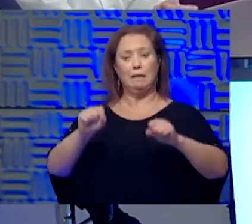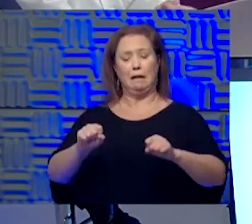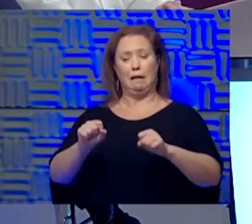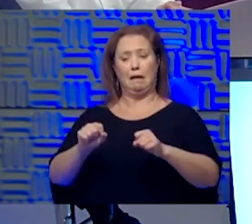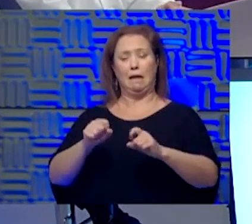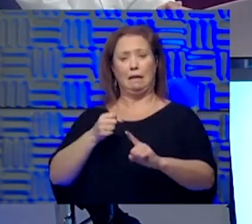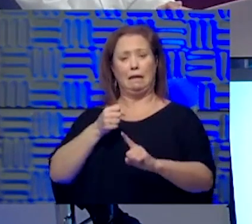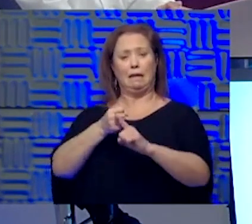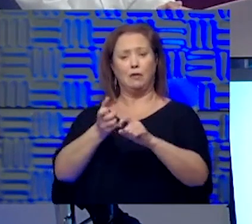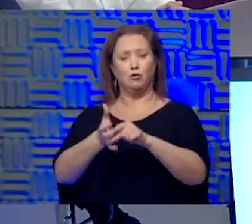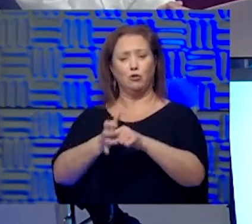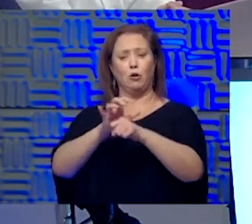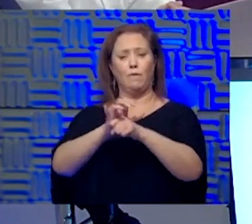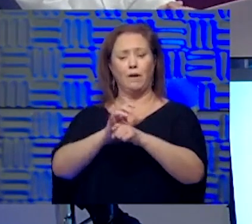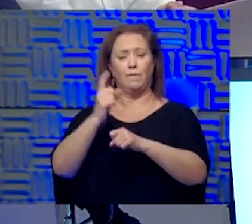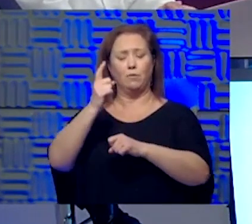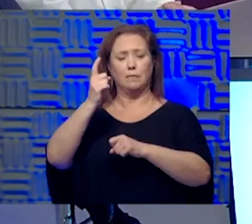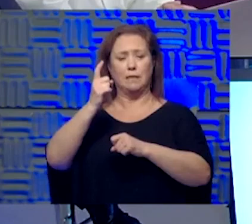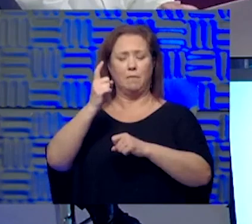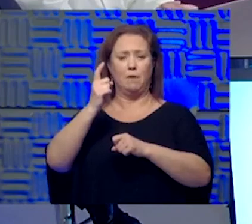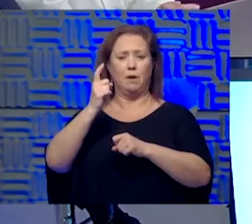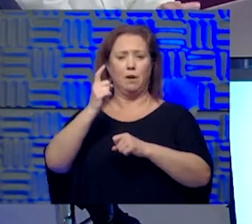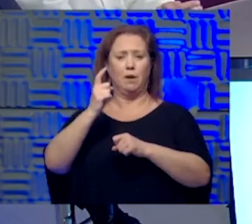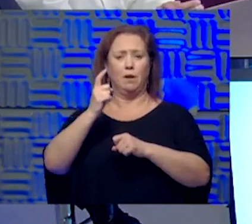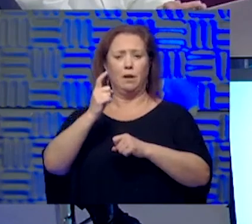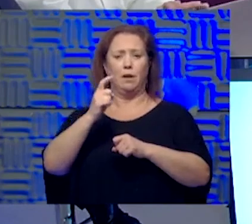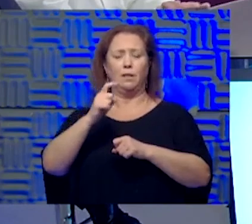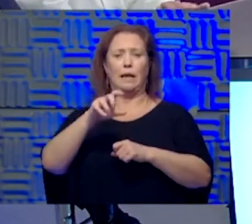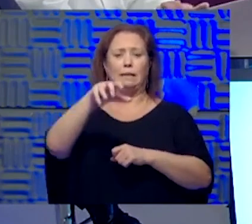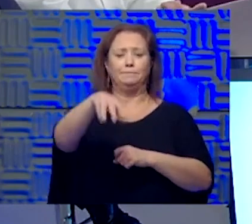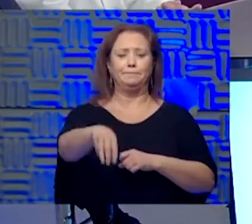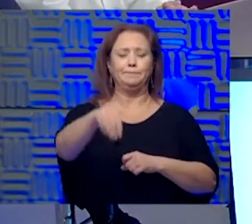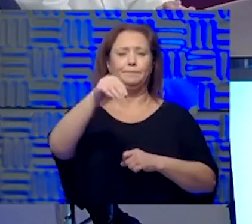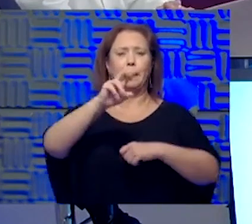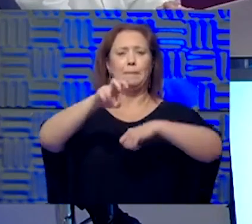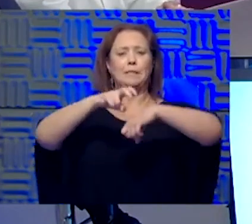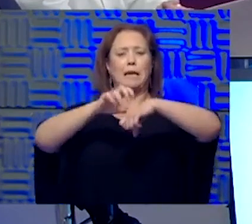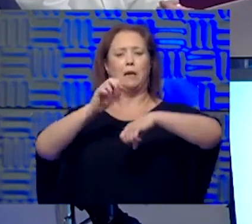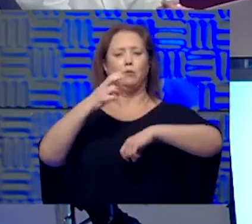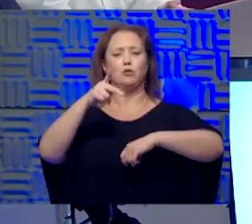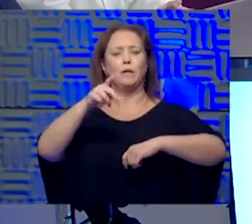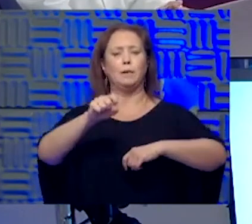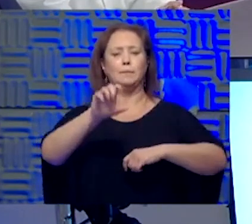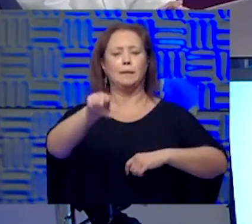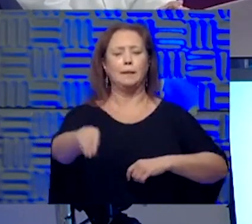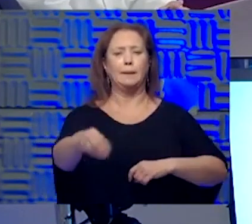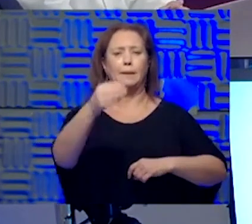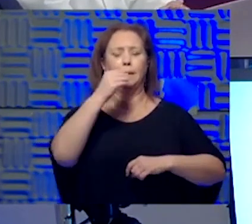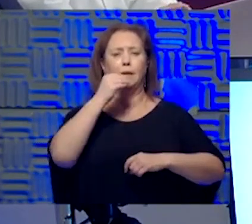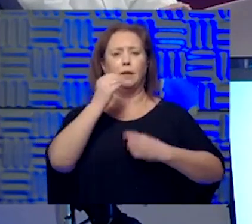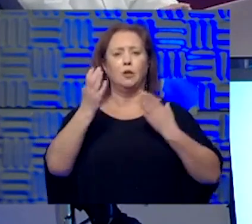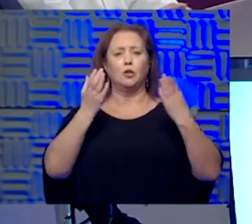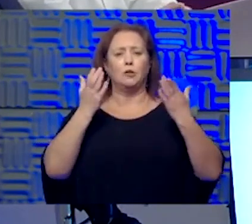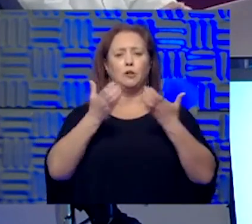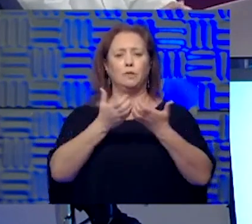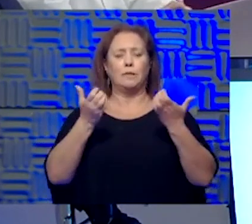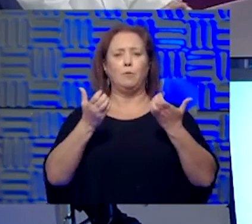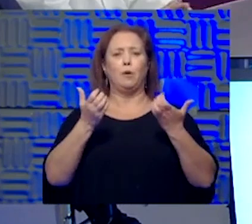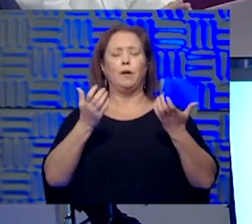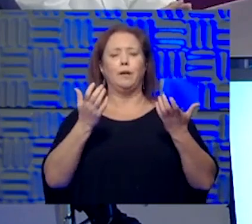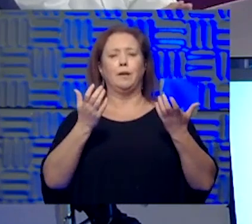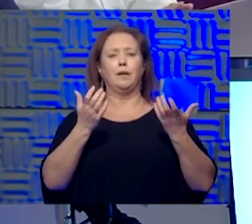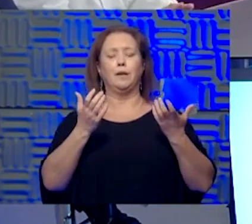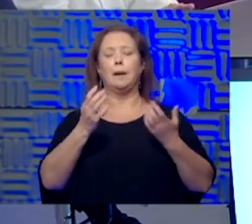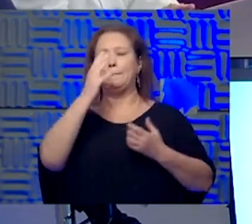from someone dropping into like a bowl of potato chips or any kind of food? Should I serve Memorial separately? Day.